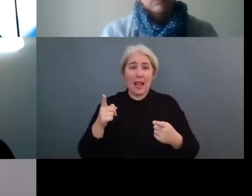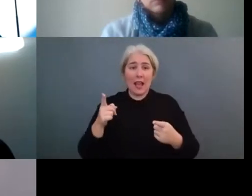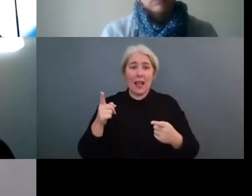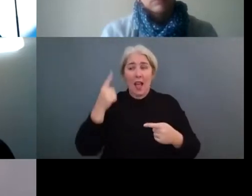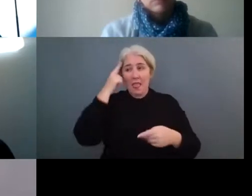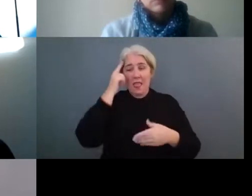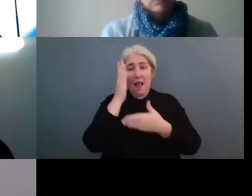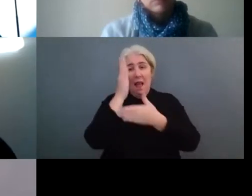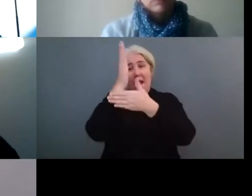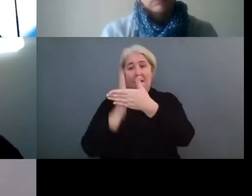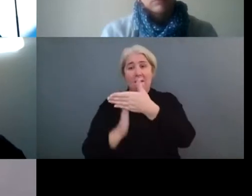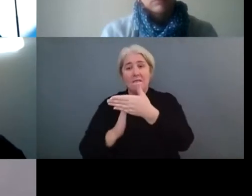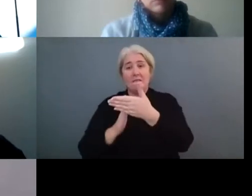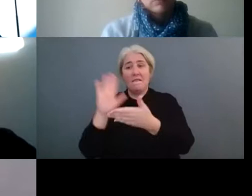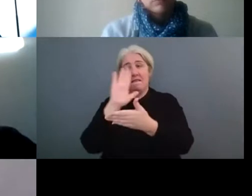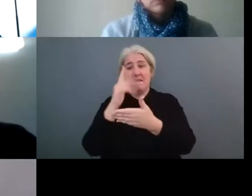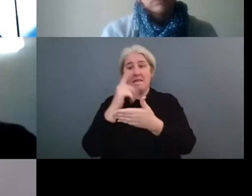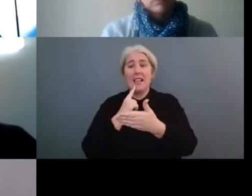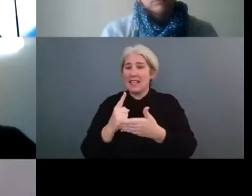come from